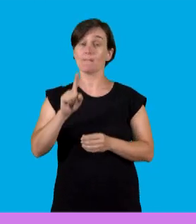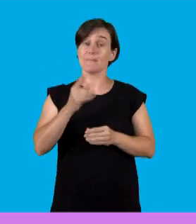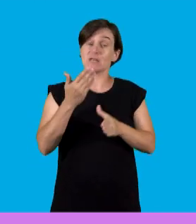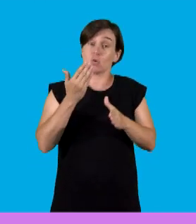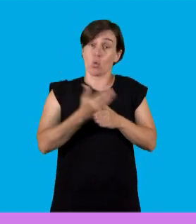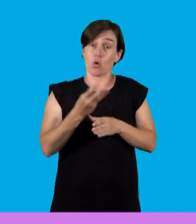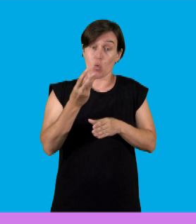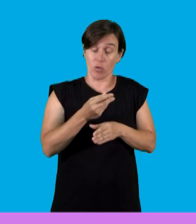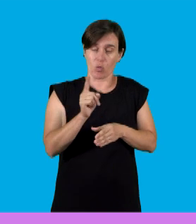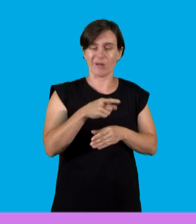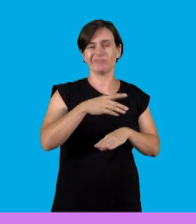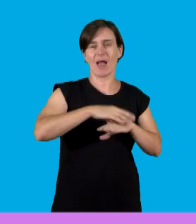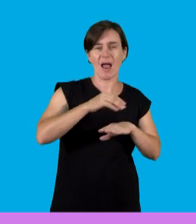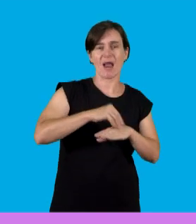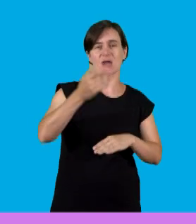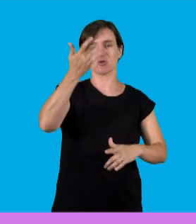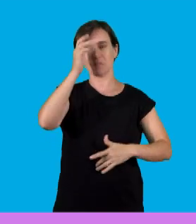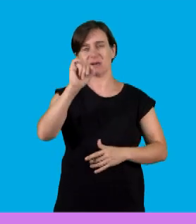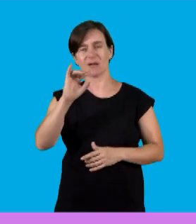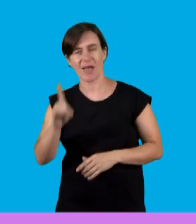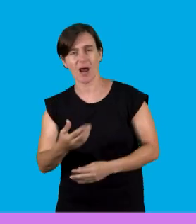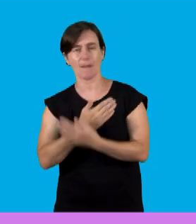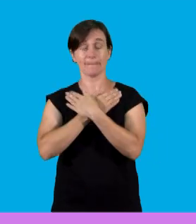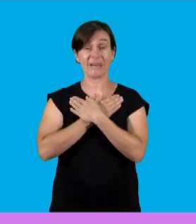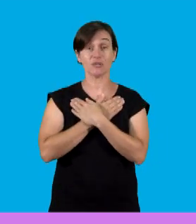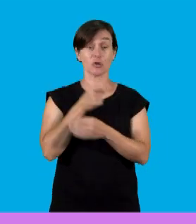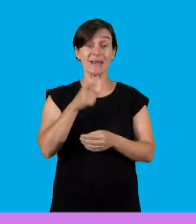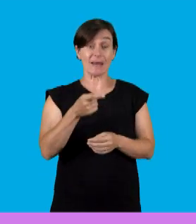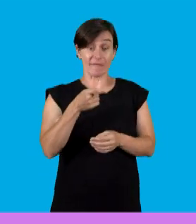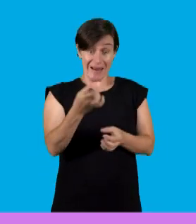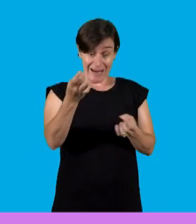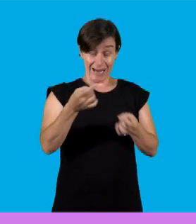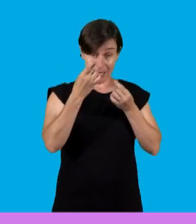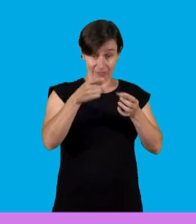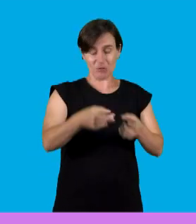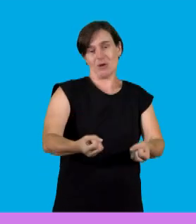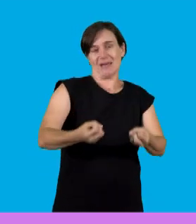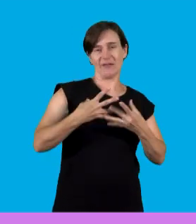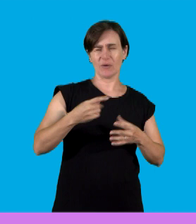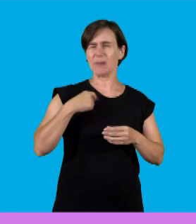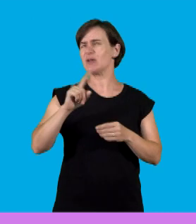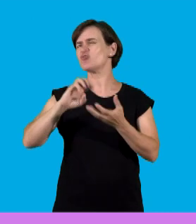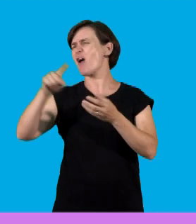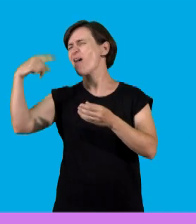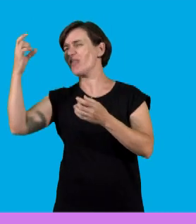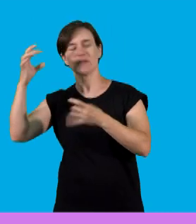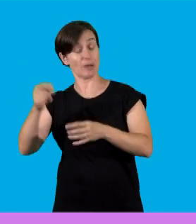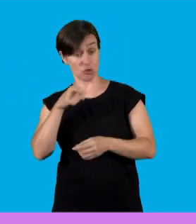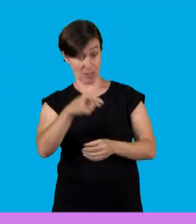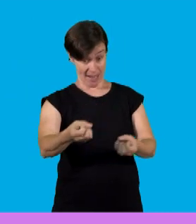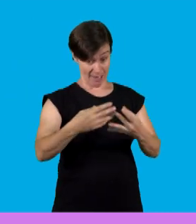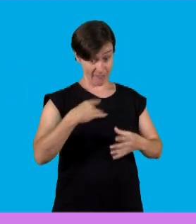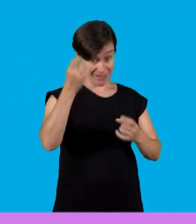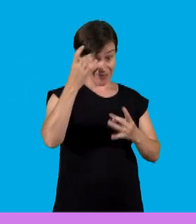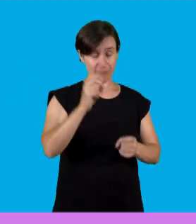work with the items, your age, medical aid, pension fund, that is provided in the specific question, nothing else, right? You work with